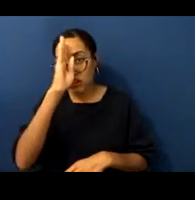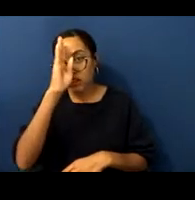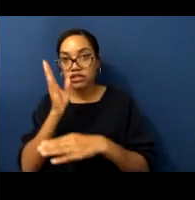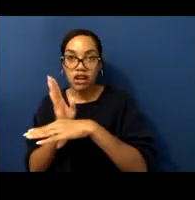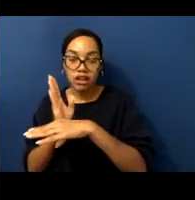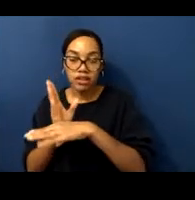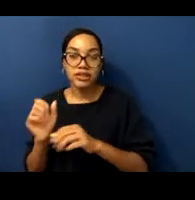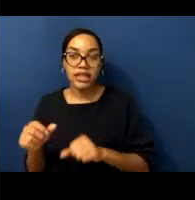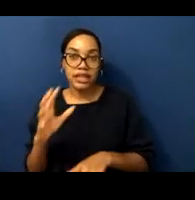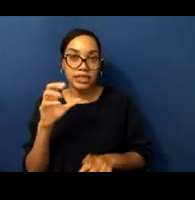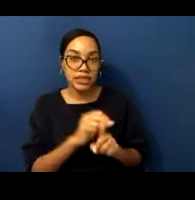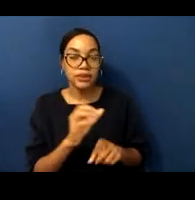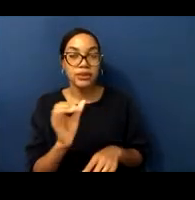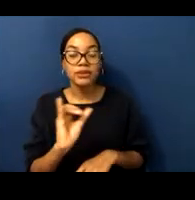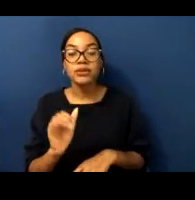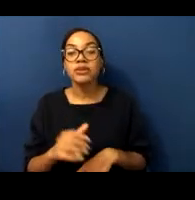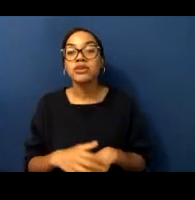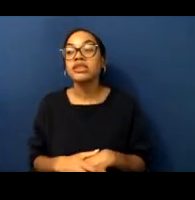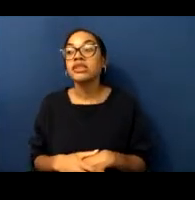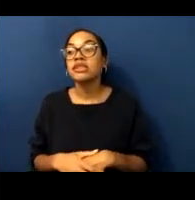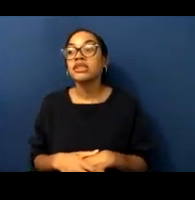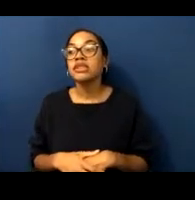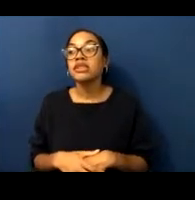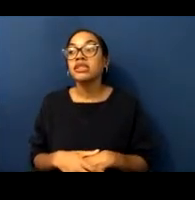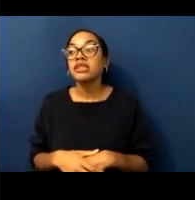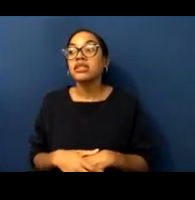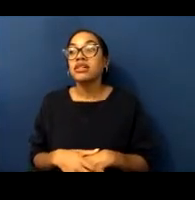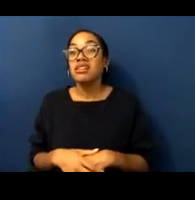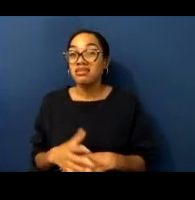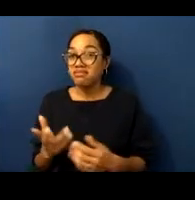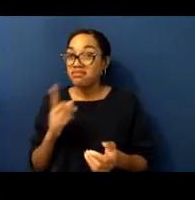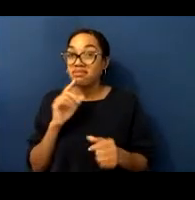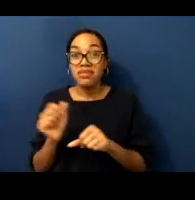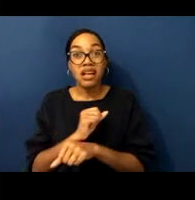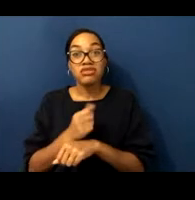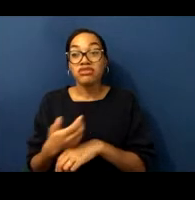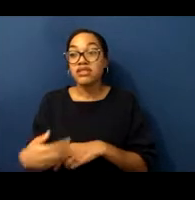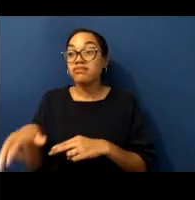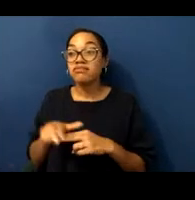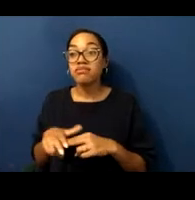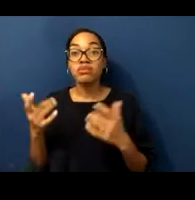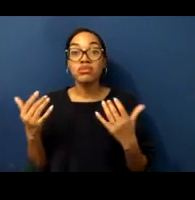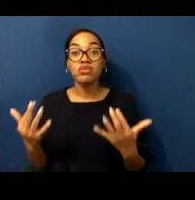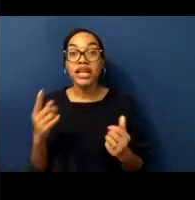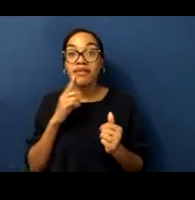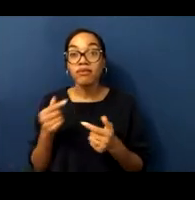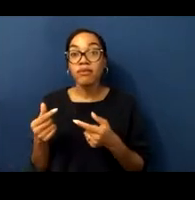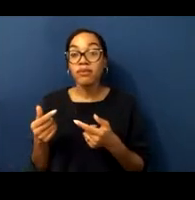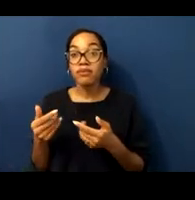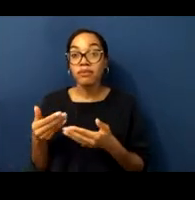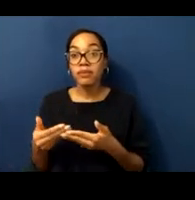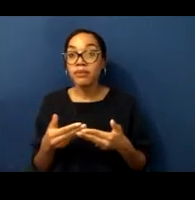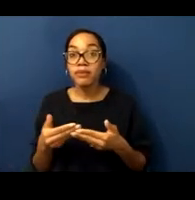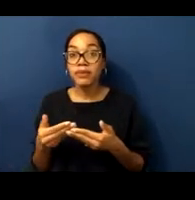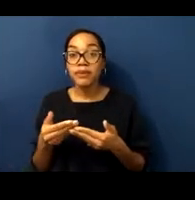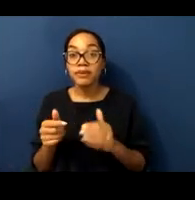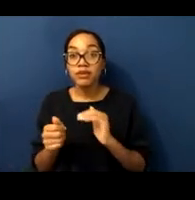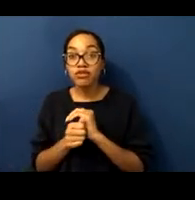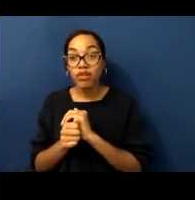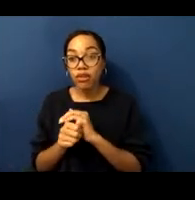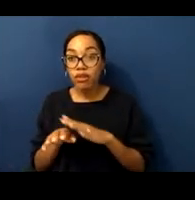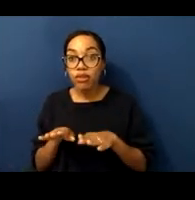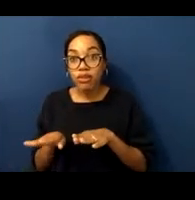on the nesting beaches where these turtles hatch, and they'll just sit there and wait for the baby turtles to start crawling toward the ocean, and they'll also